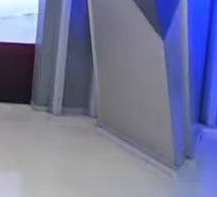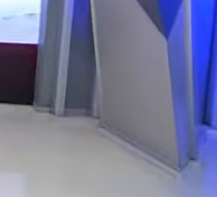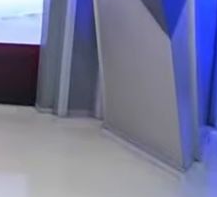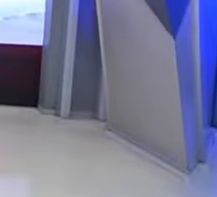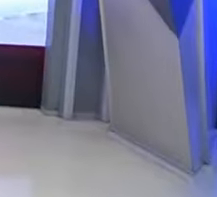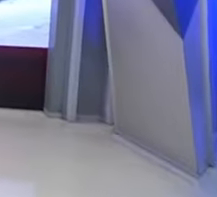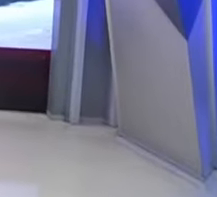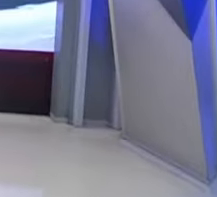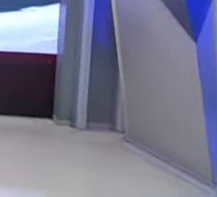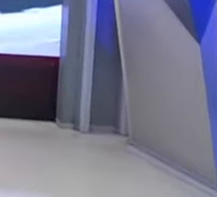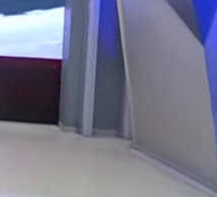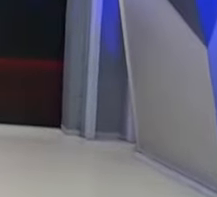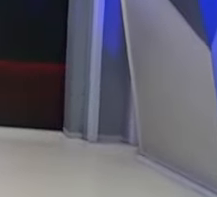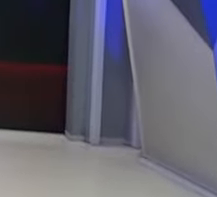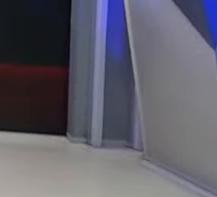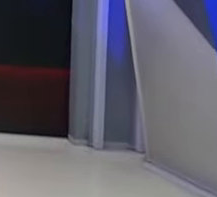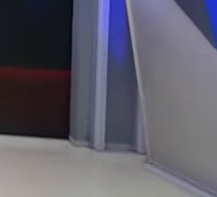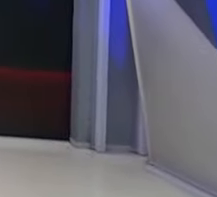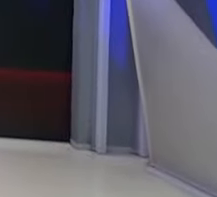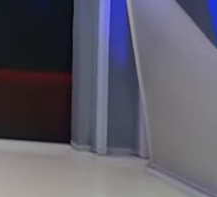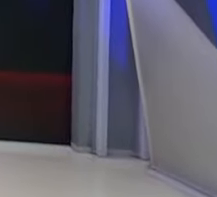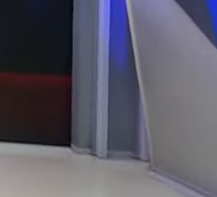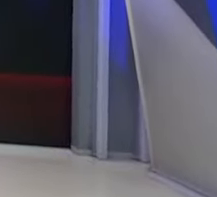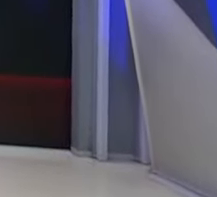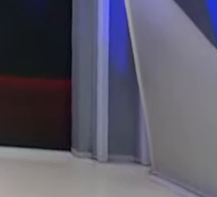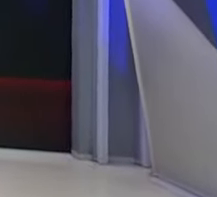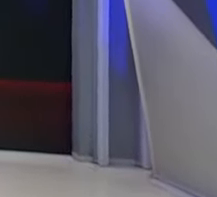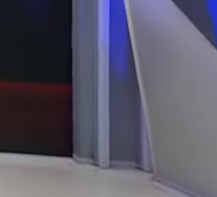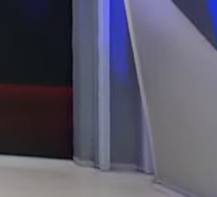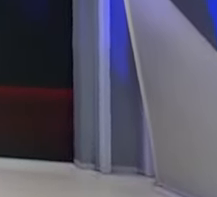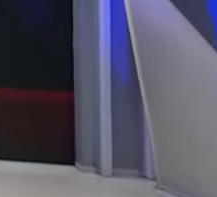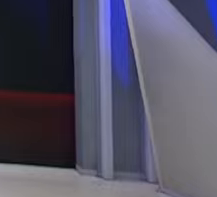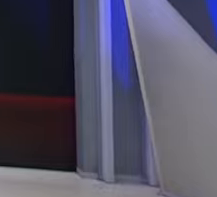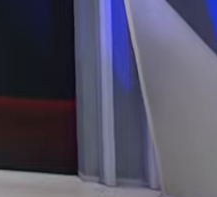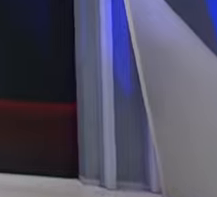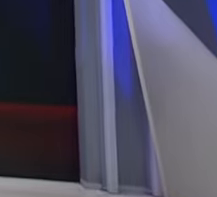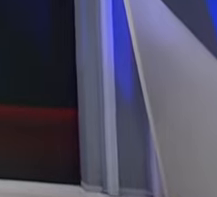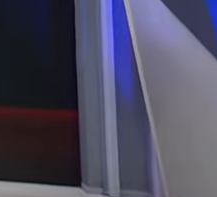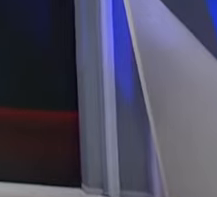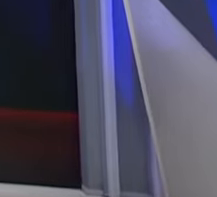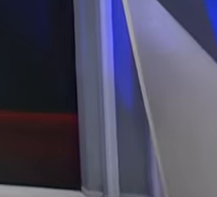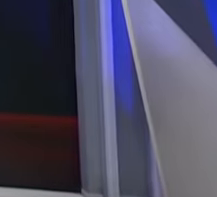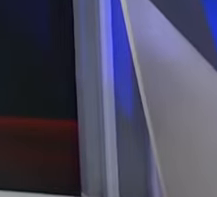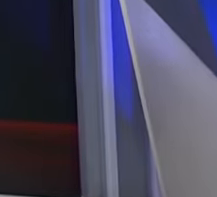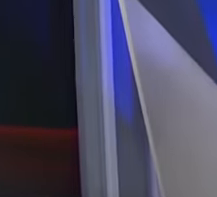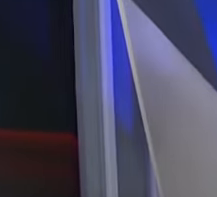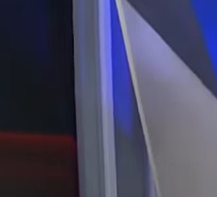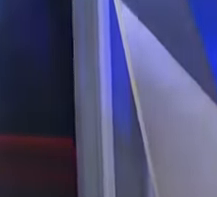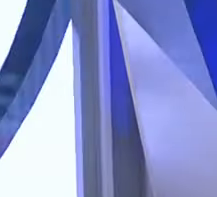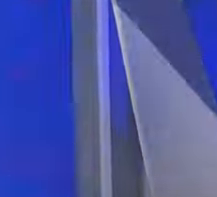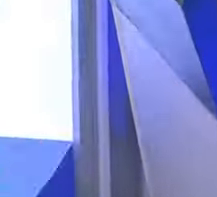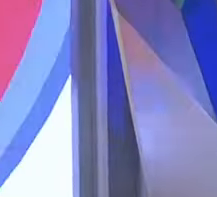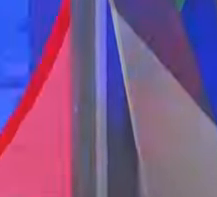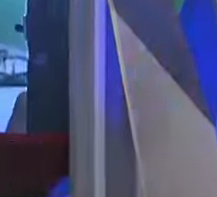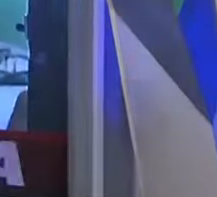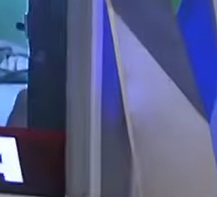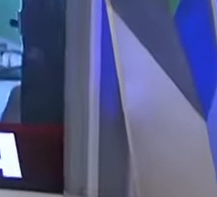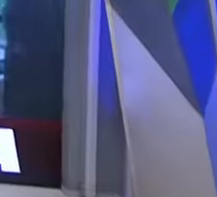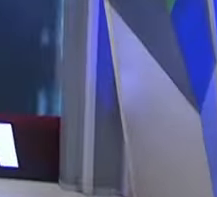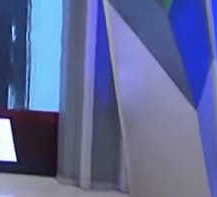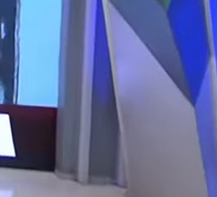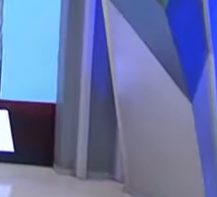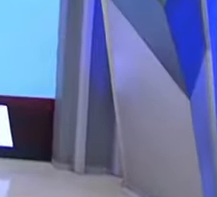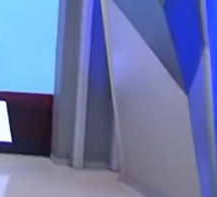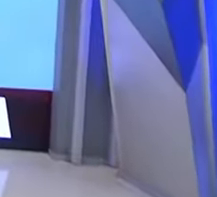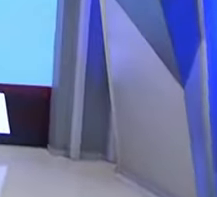At susunod, sepulturero at habal-habal driver, timbog sa droga. At ina,